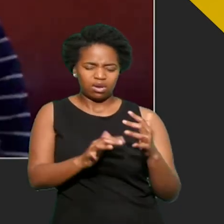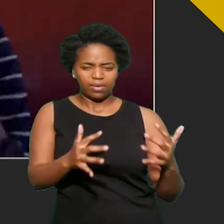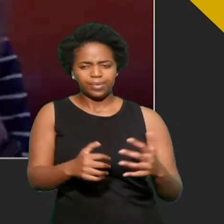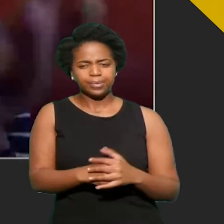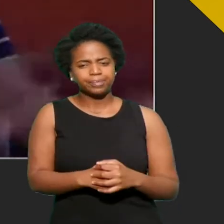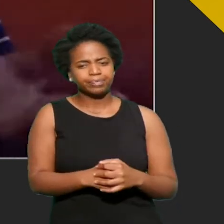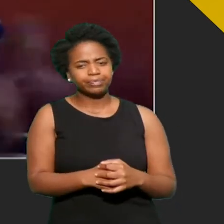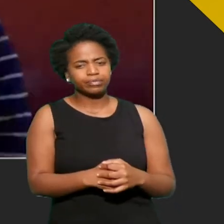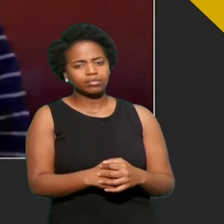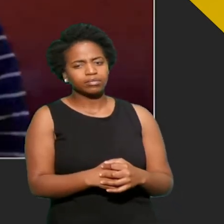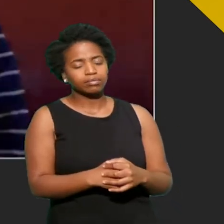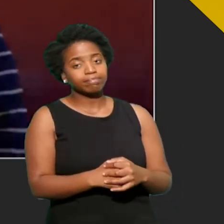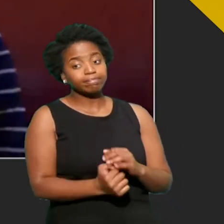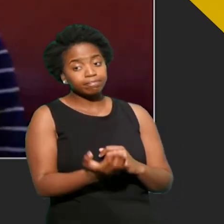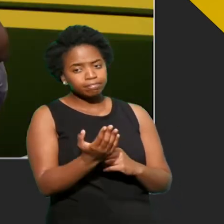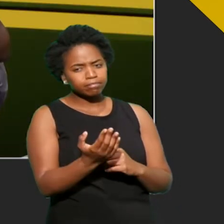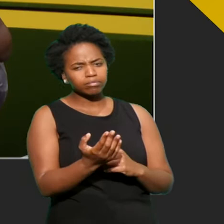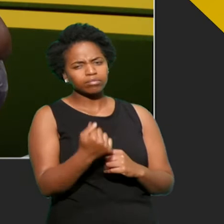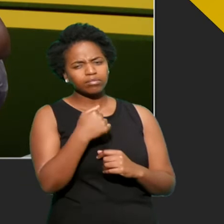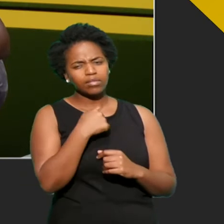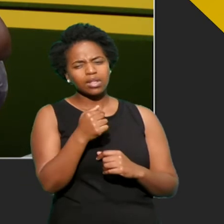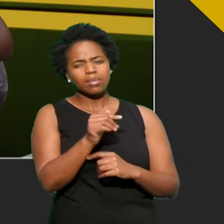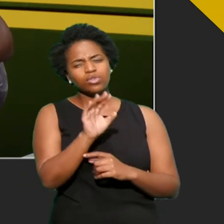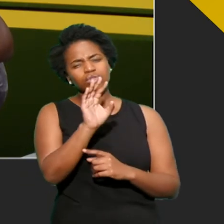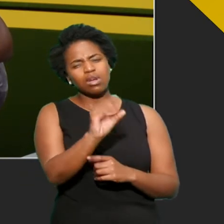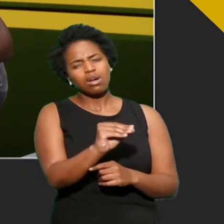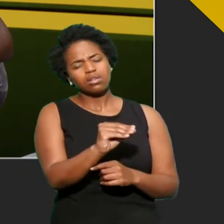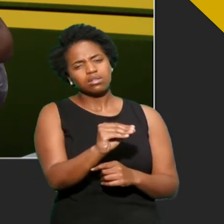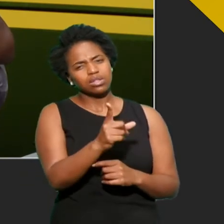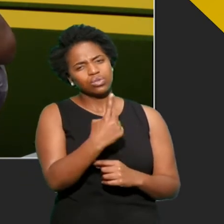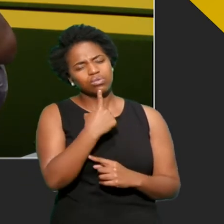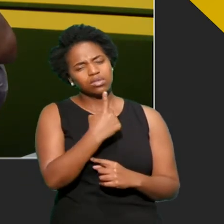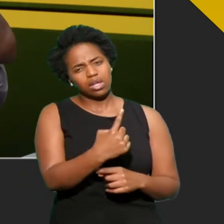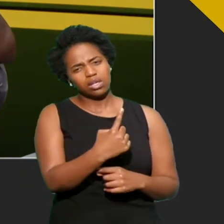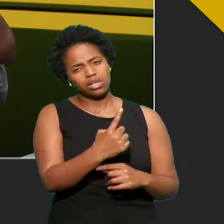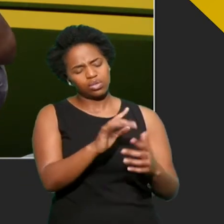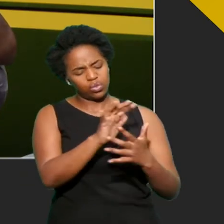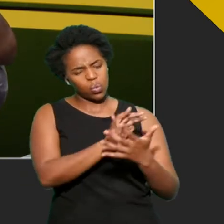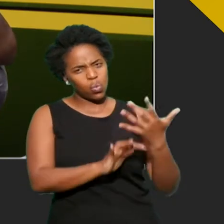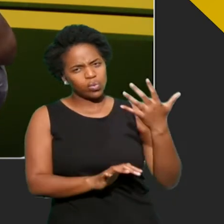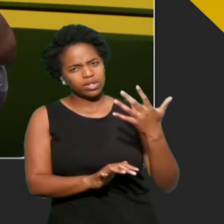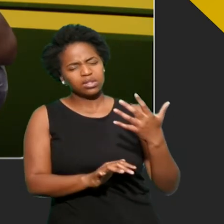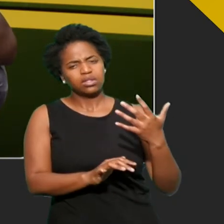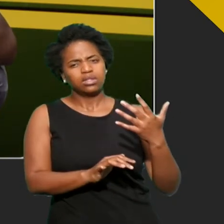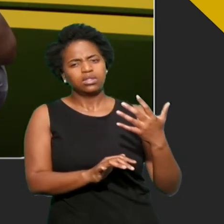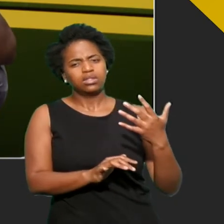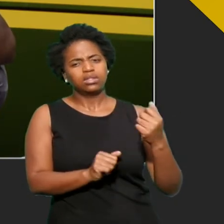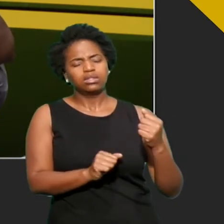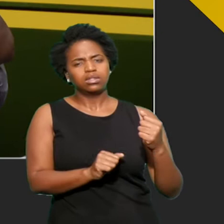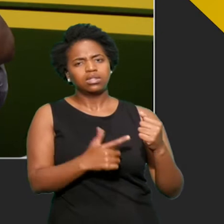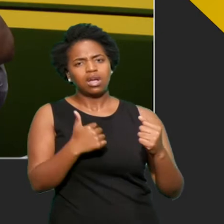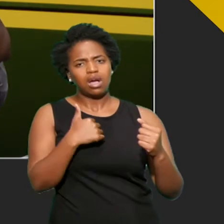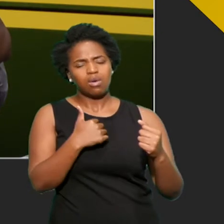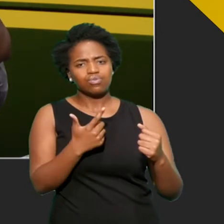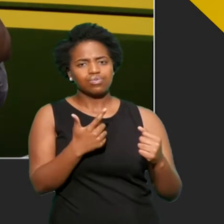Salvan, yes. If I can just jump in there, I mean, you speak about these stories and the stories, you know, the series